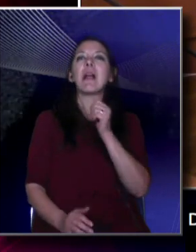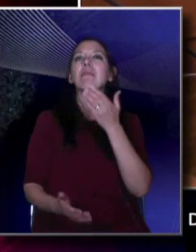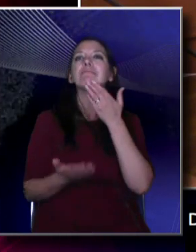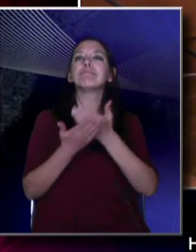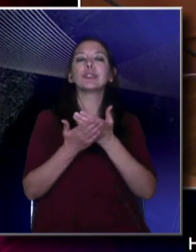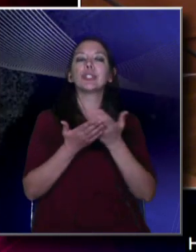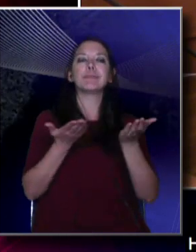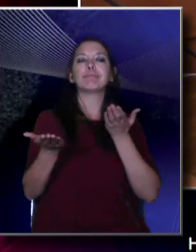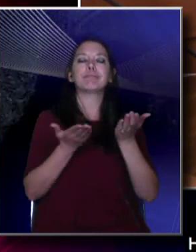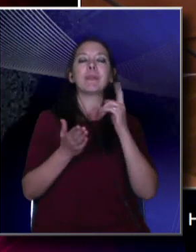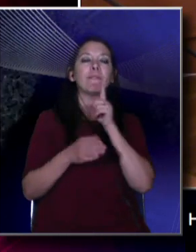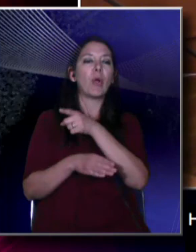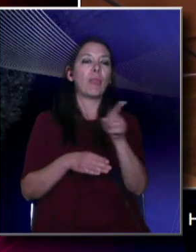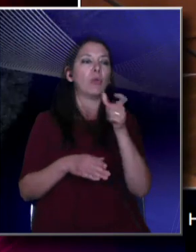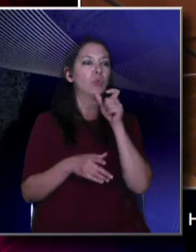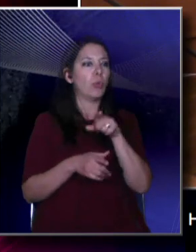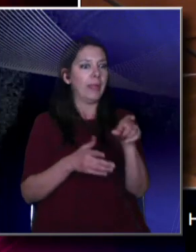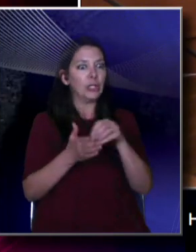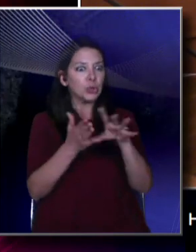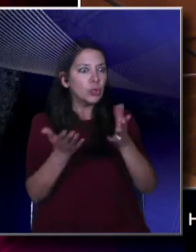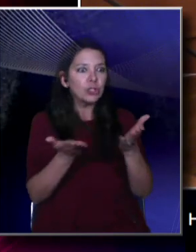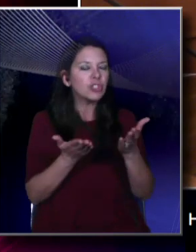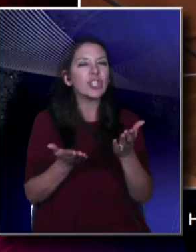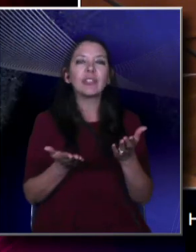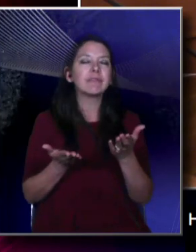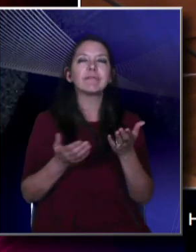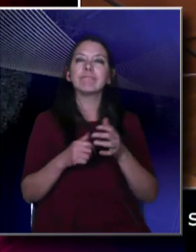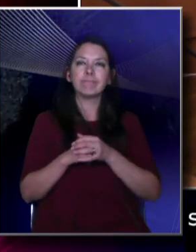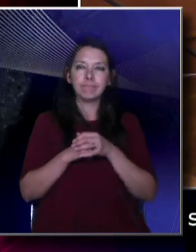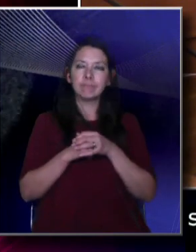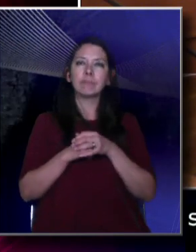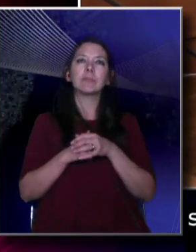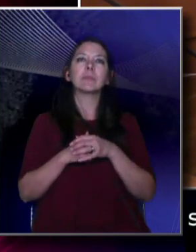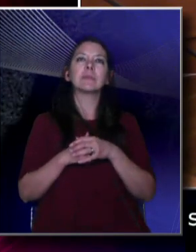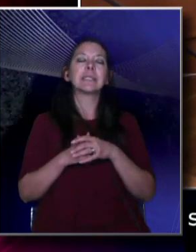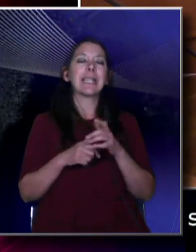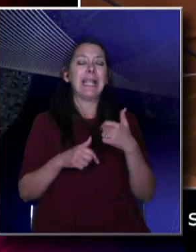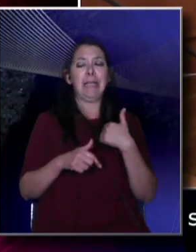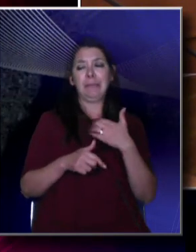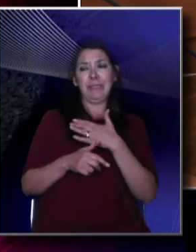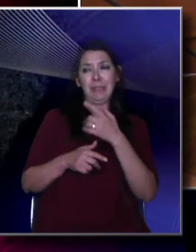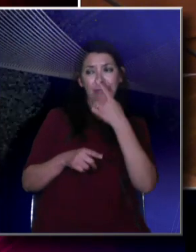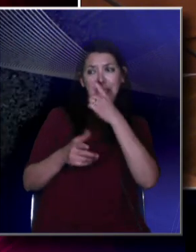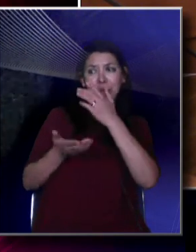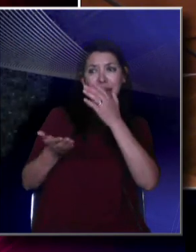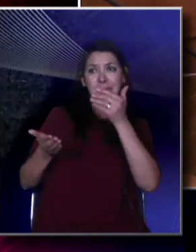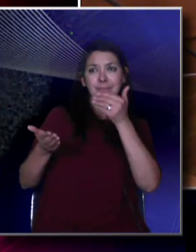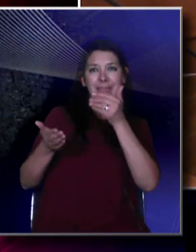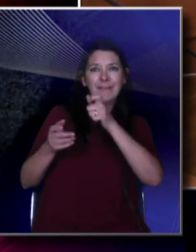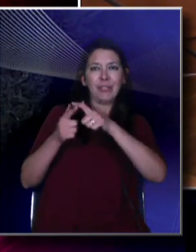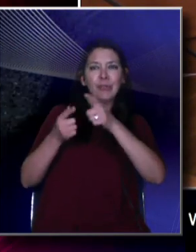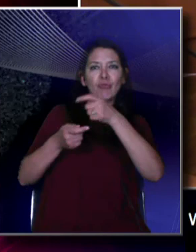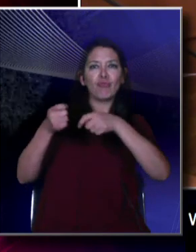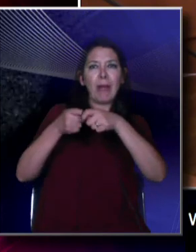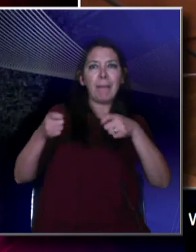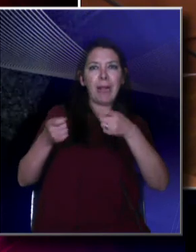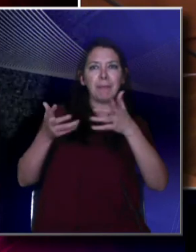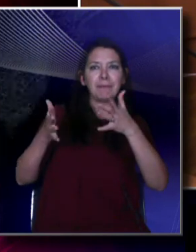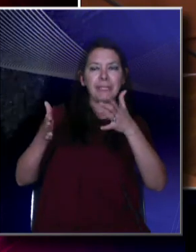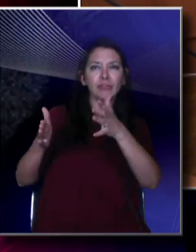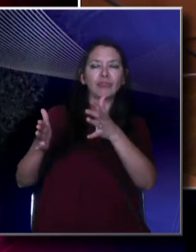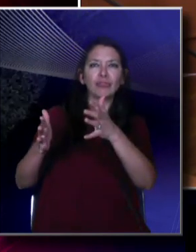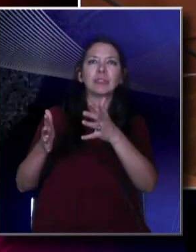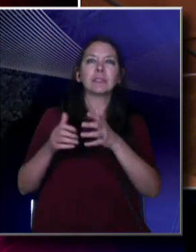they serve, whether that is students or school districts. I'm going to have to ask you to wrap up, please. Okay, so